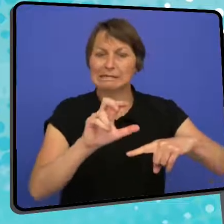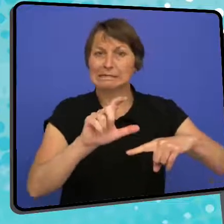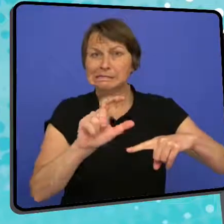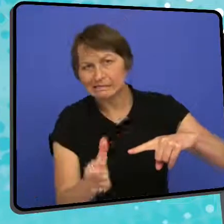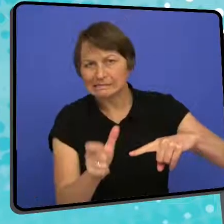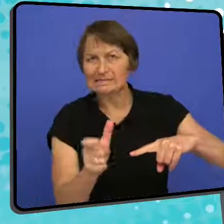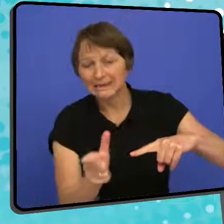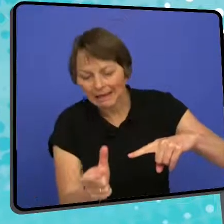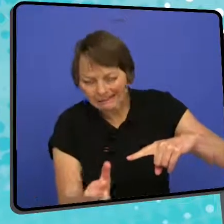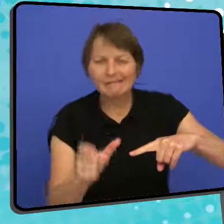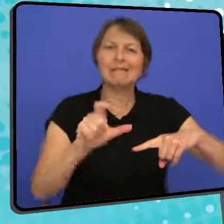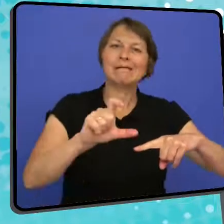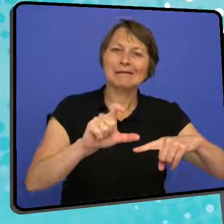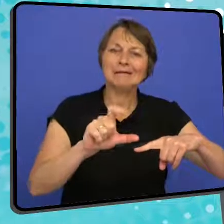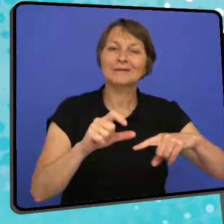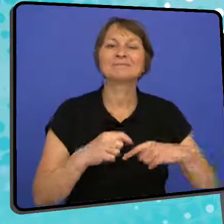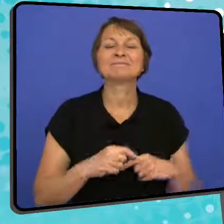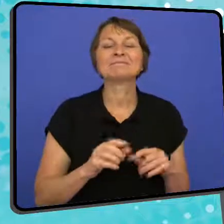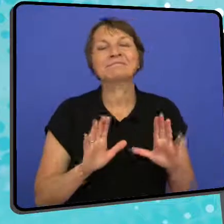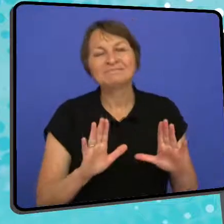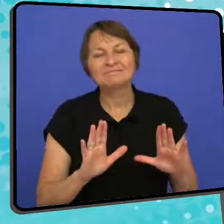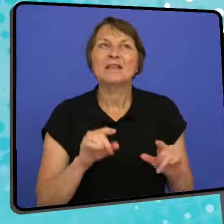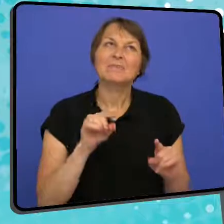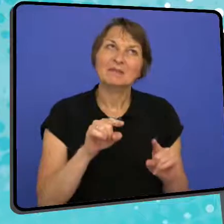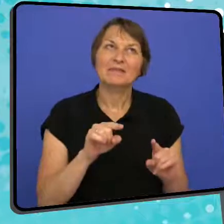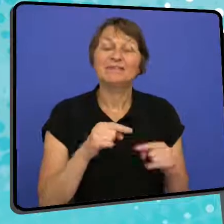of data engineering, but